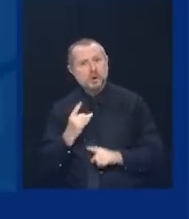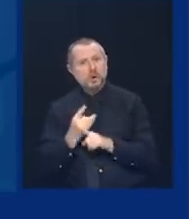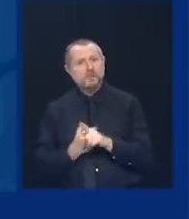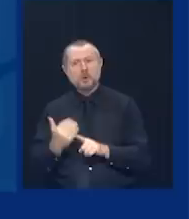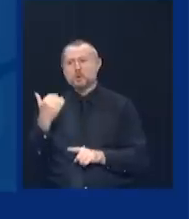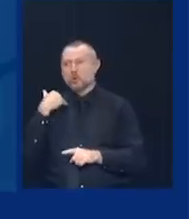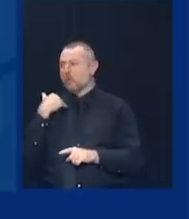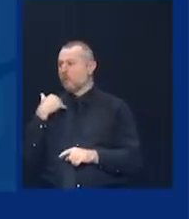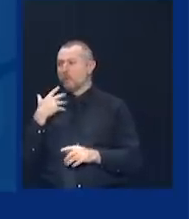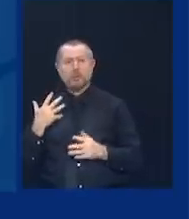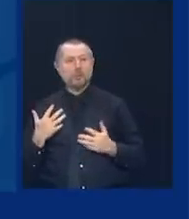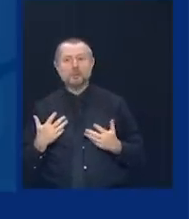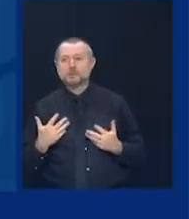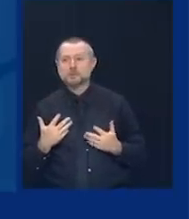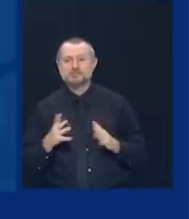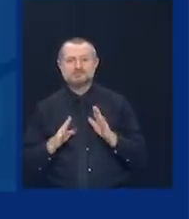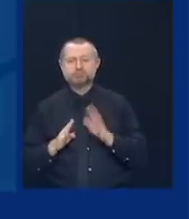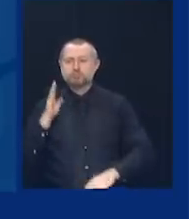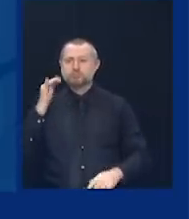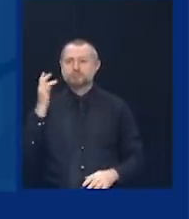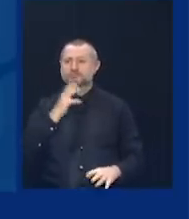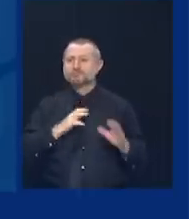be?